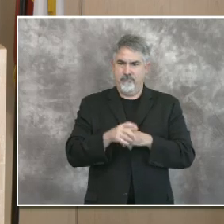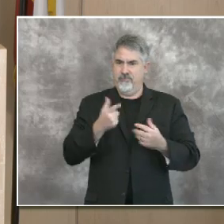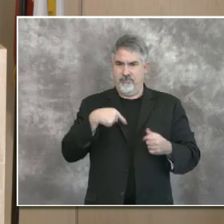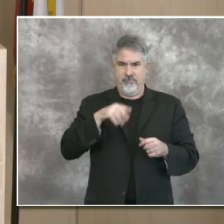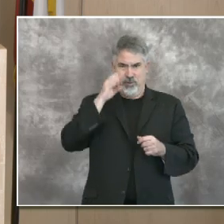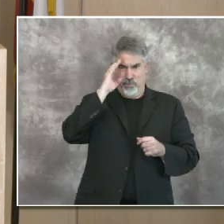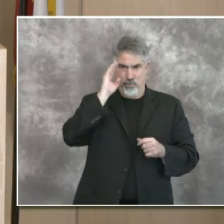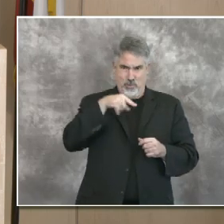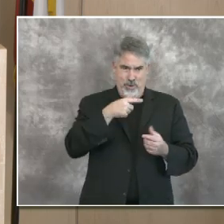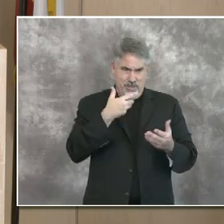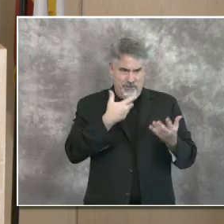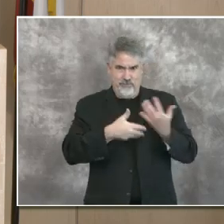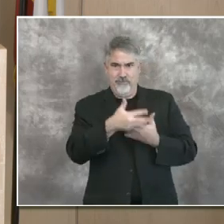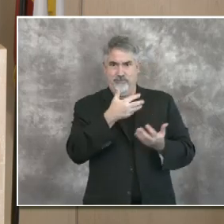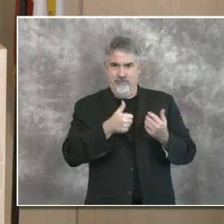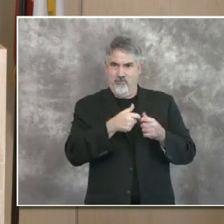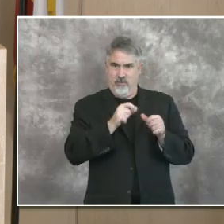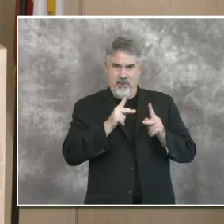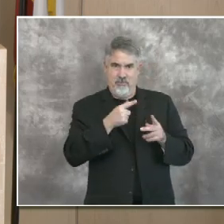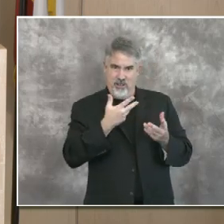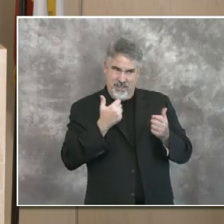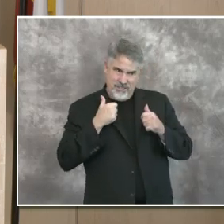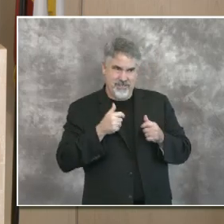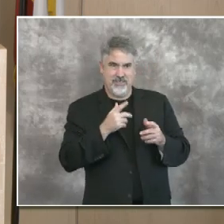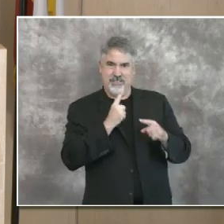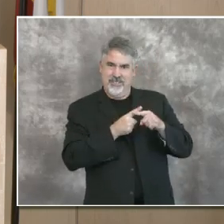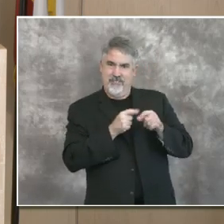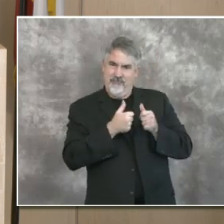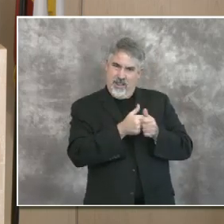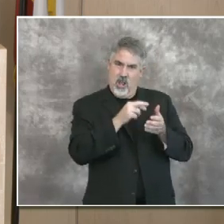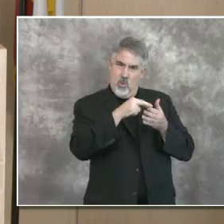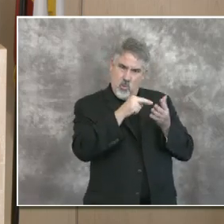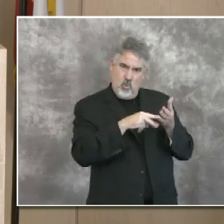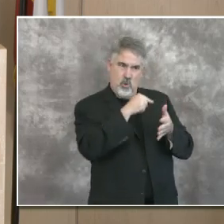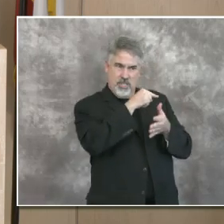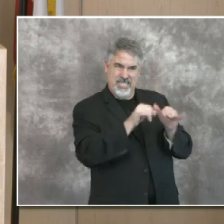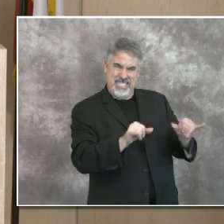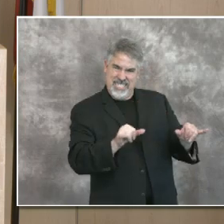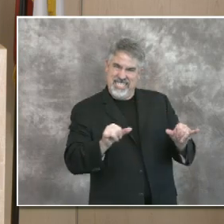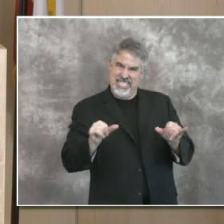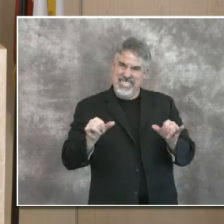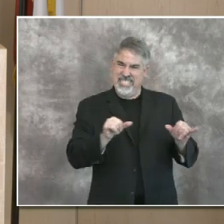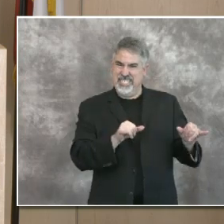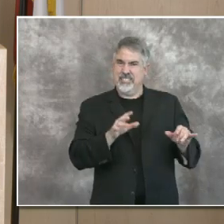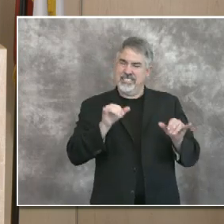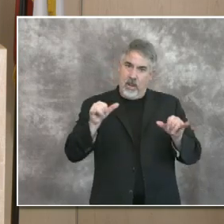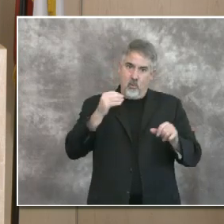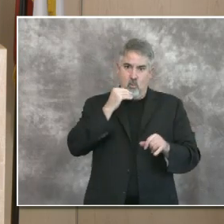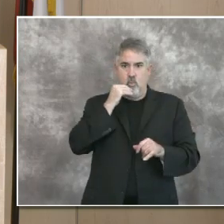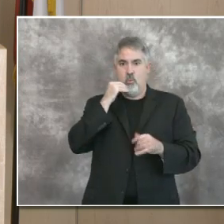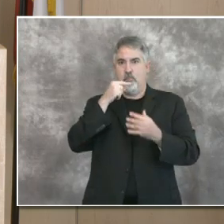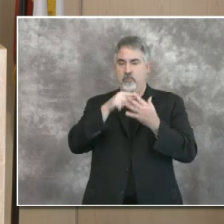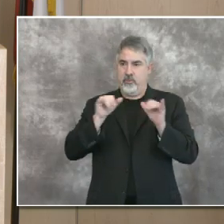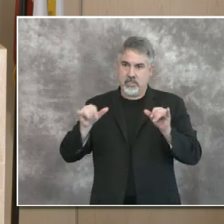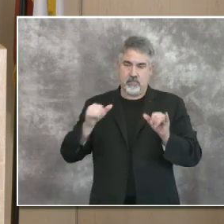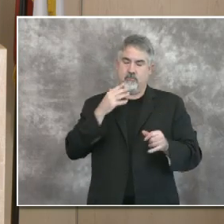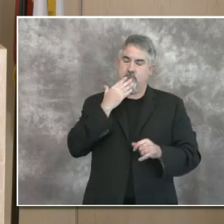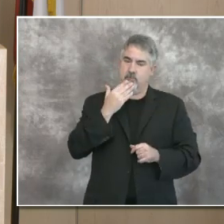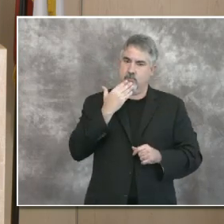diligence, your commitment, and your staying the course to staying at home and following our health officers'